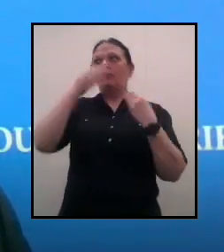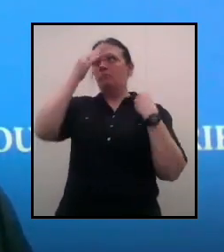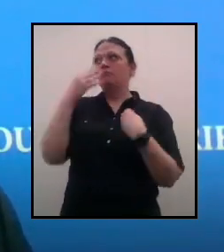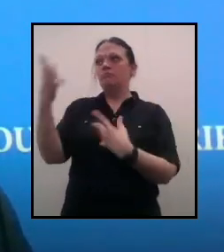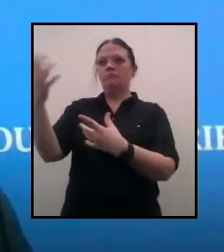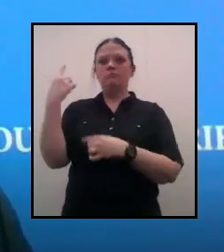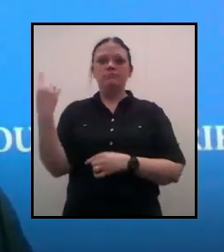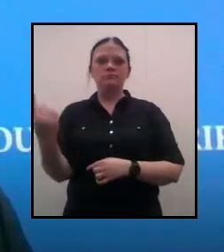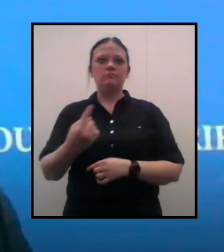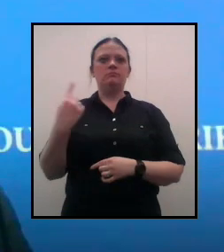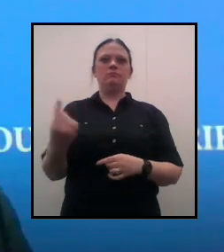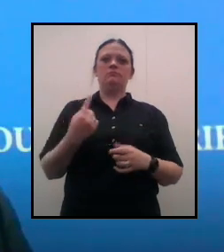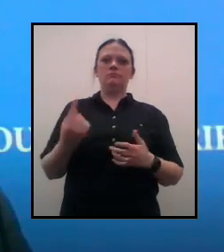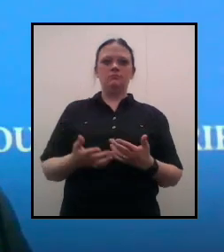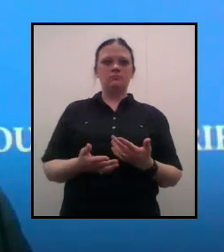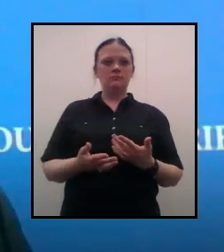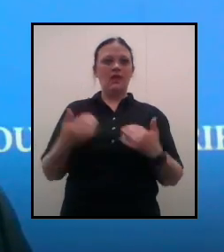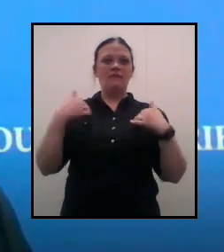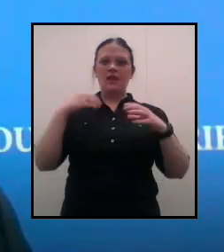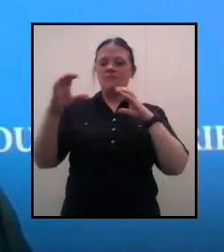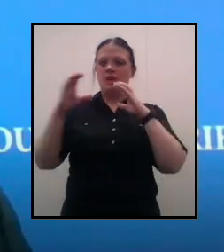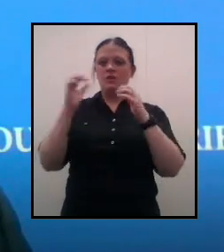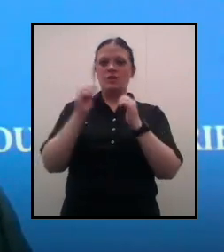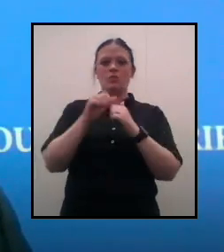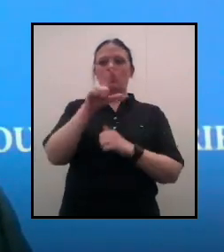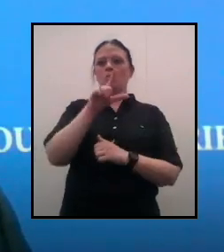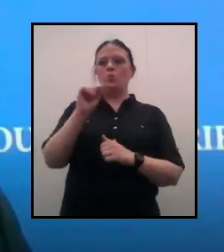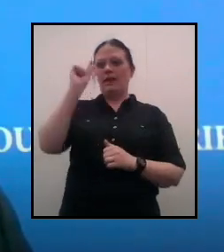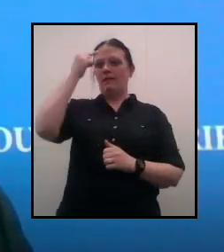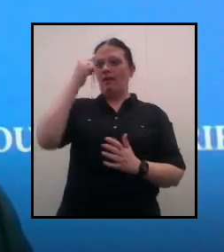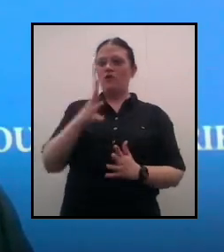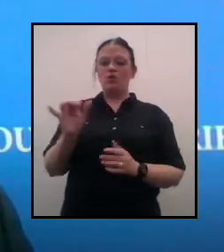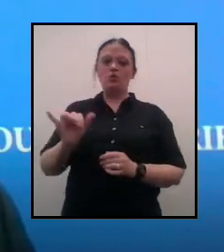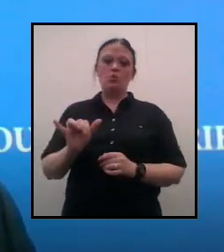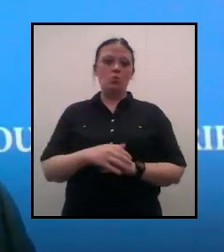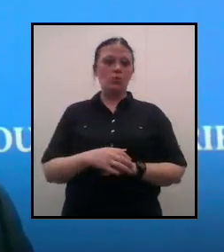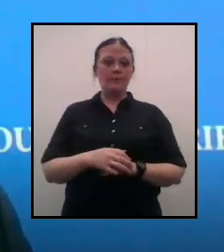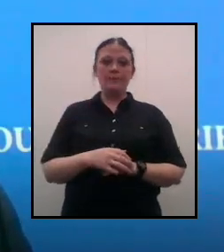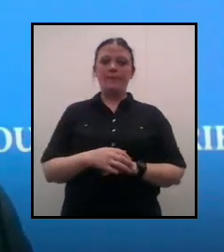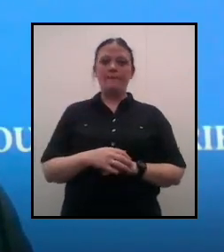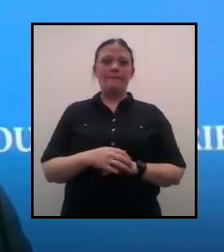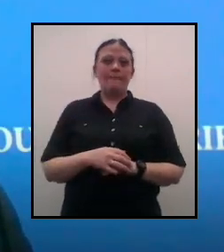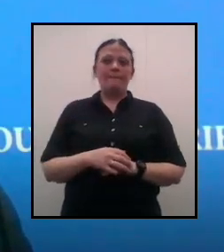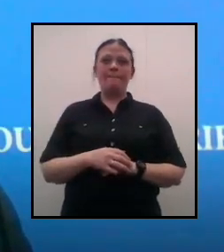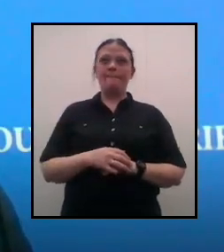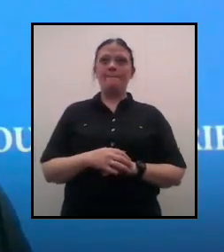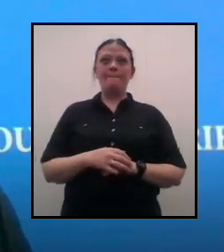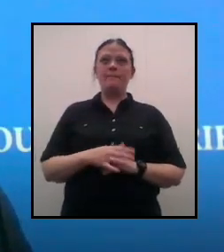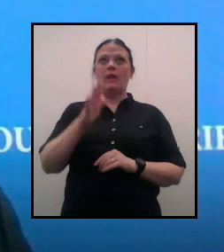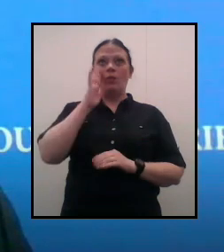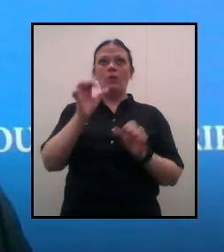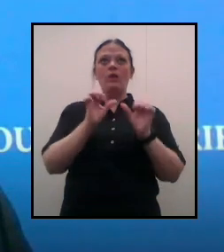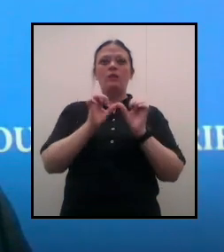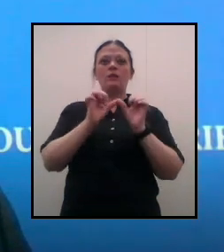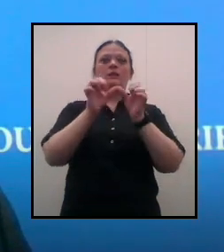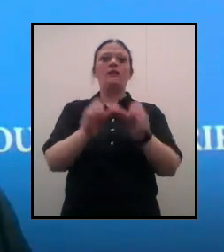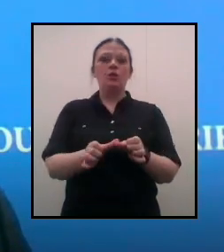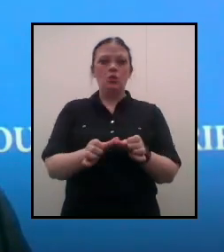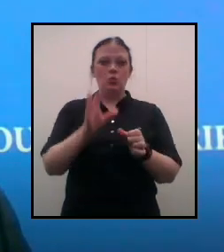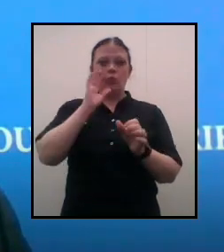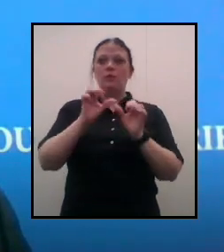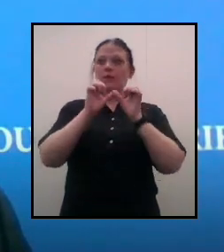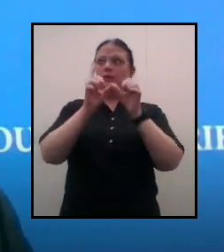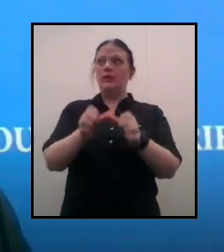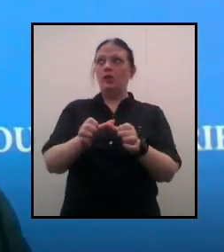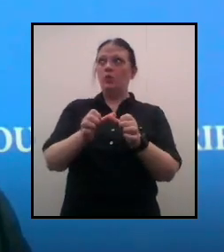them. And I've had conversations with the Lieutenant Governor on that. It's going to continue. We'll continue to